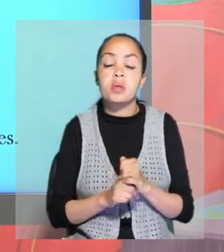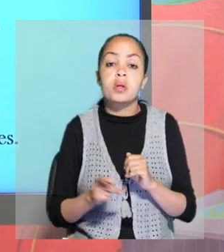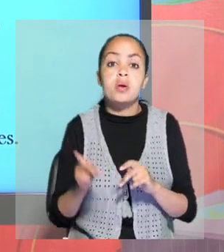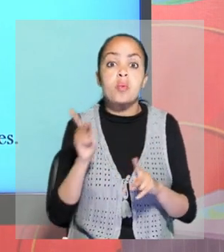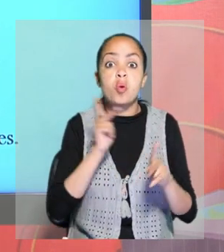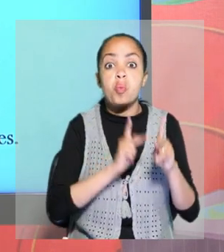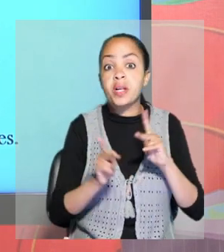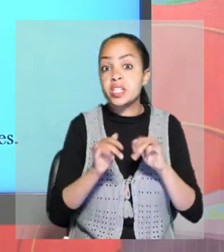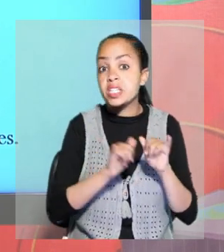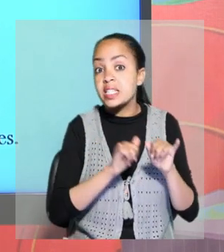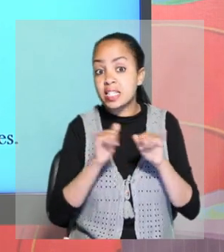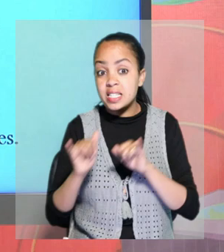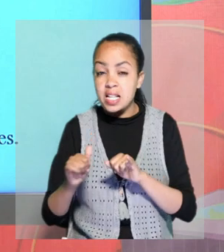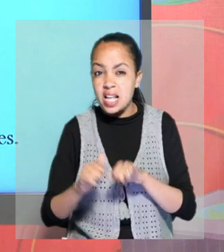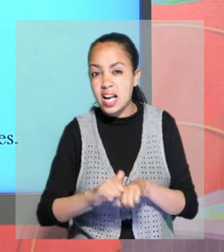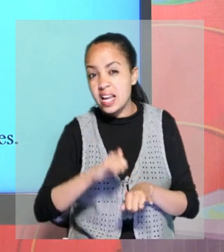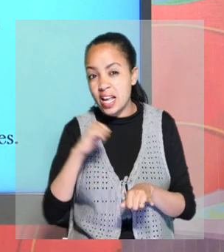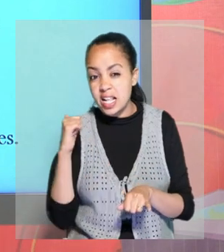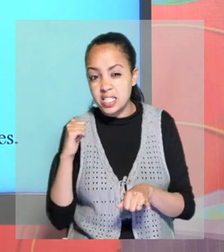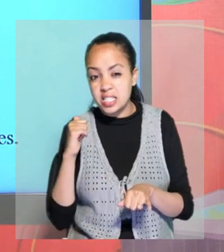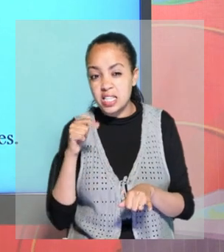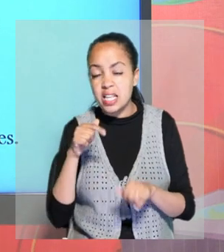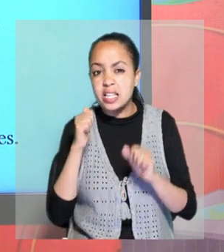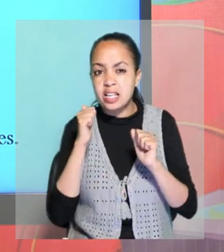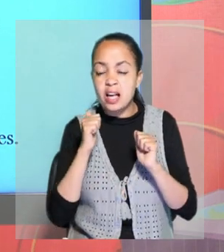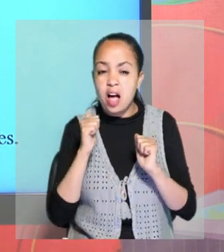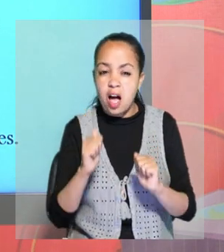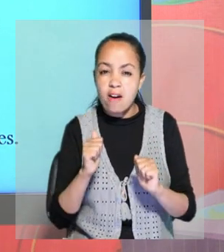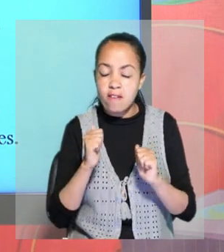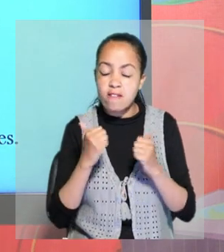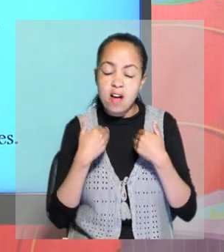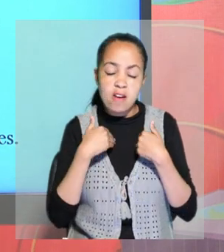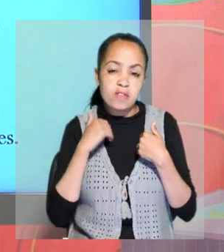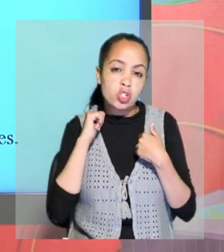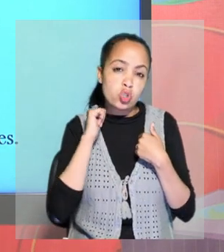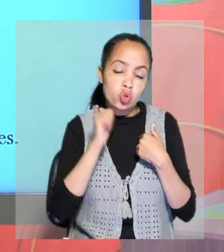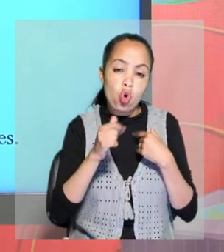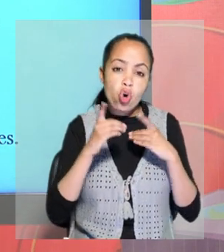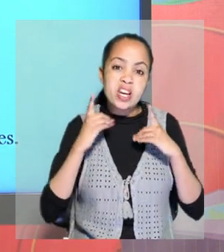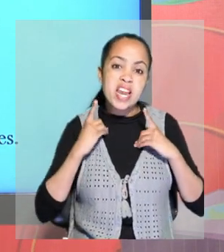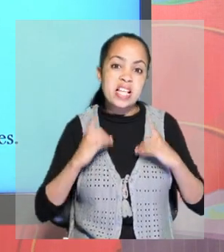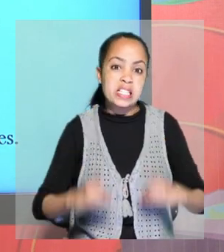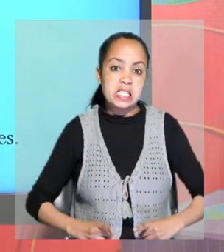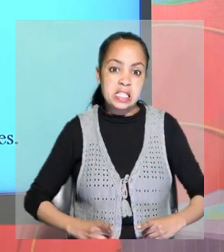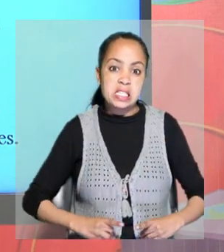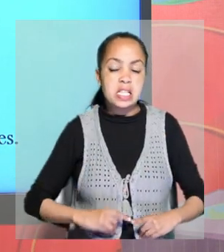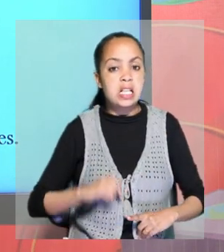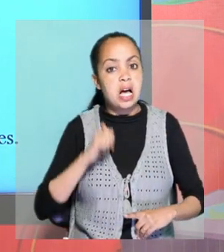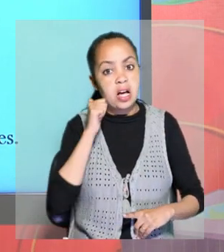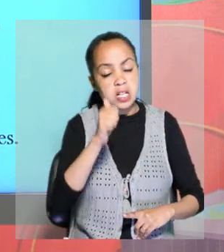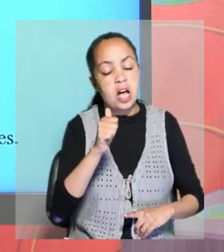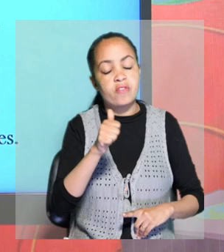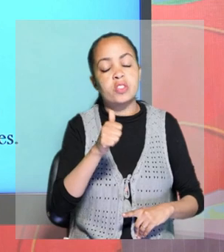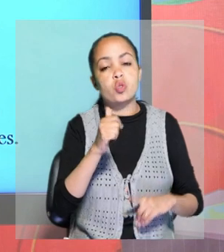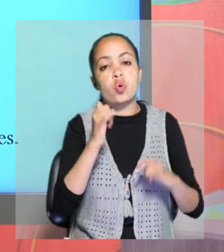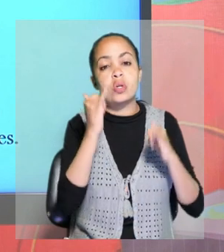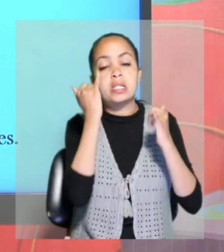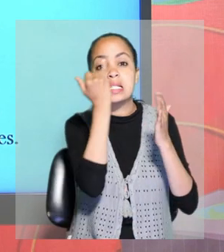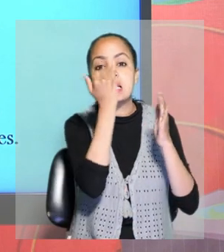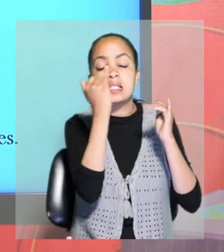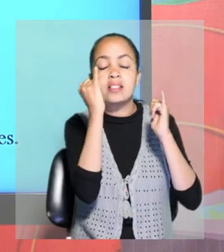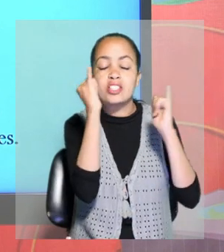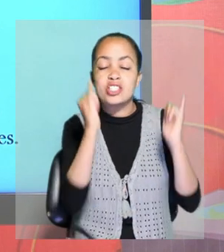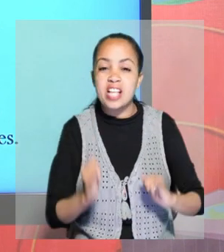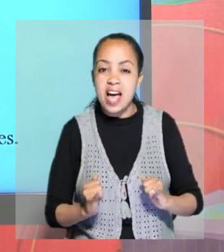Population, just like an health, it can have its own density. It can have its own size again.